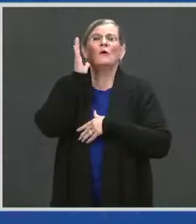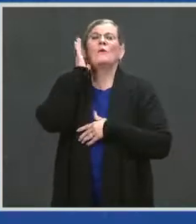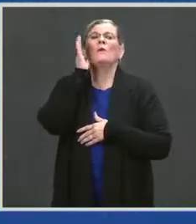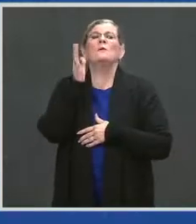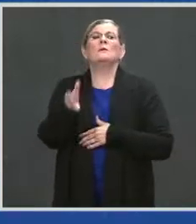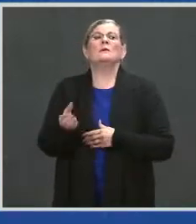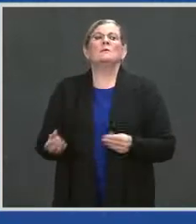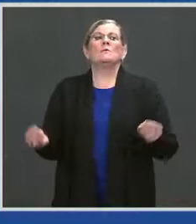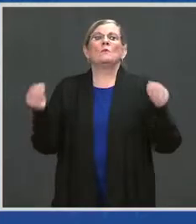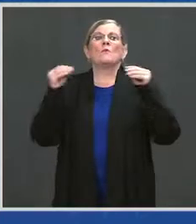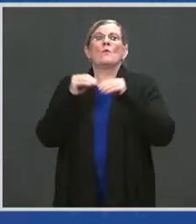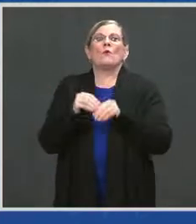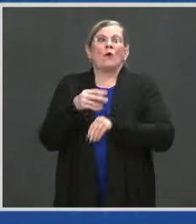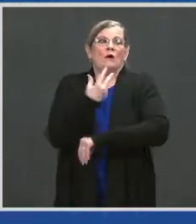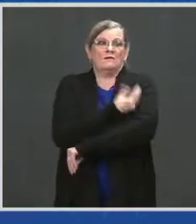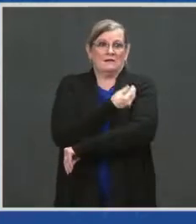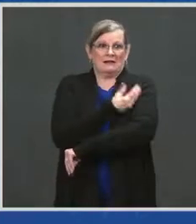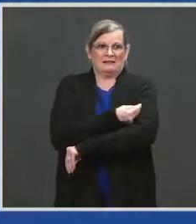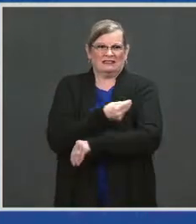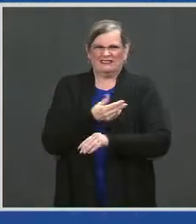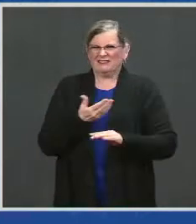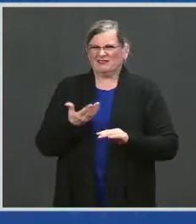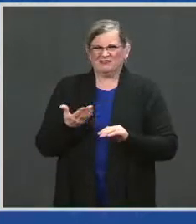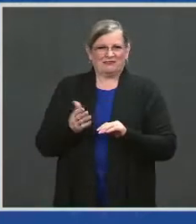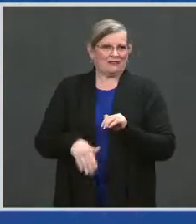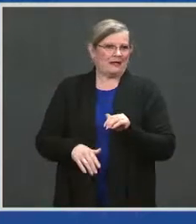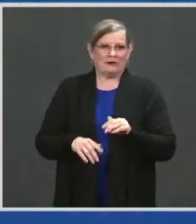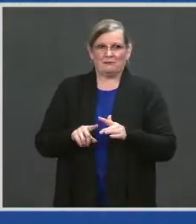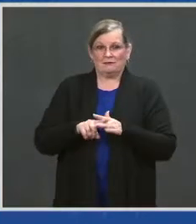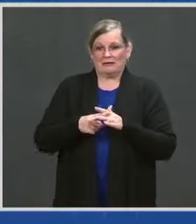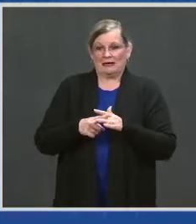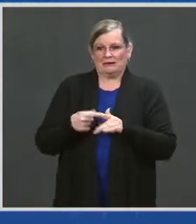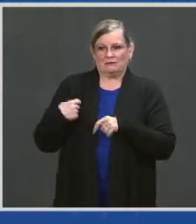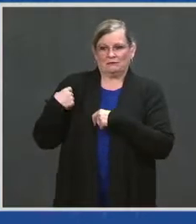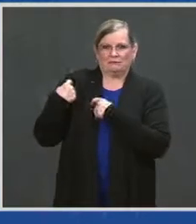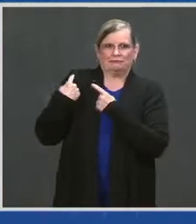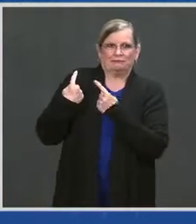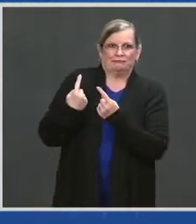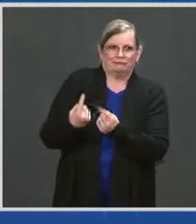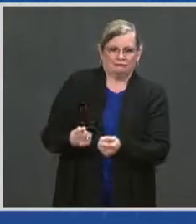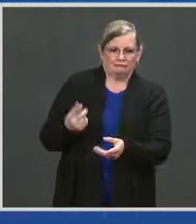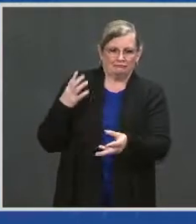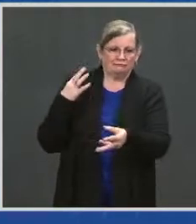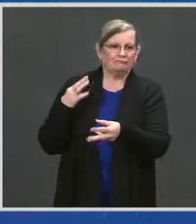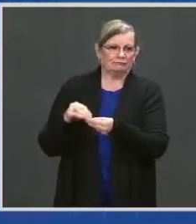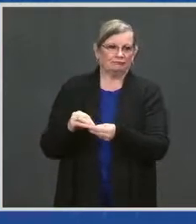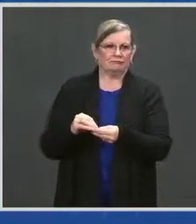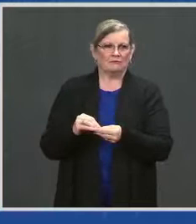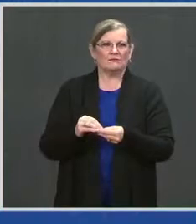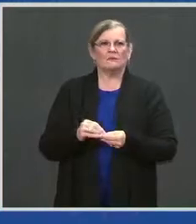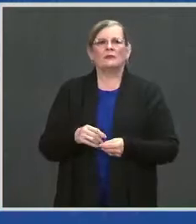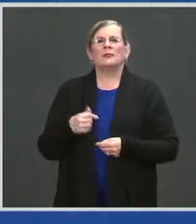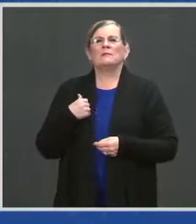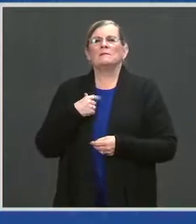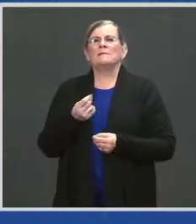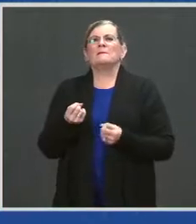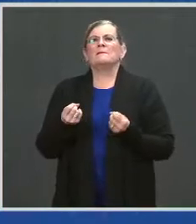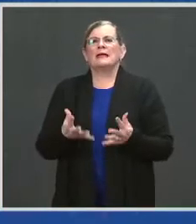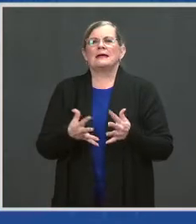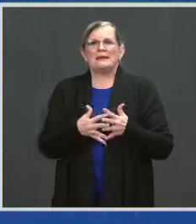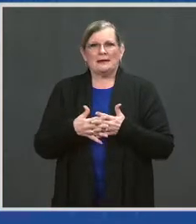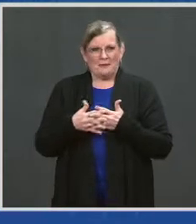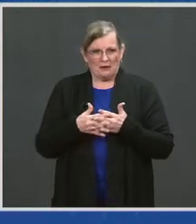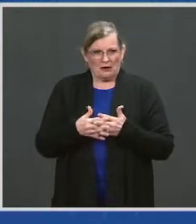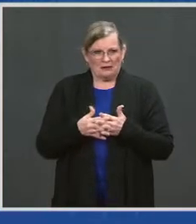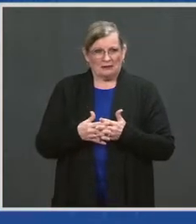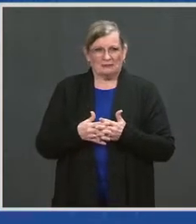We are not even halfway done yet. Too many Americans are acting as if this fight is over. It is not. I've told